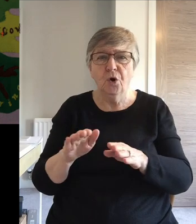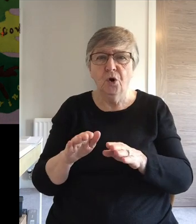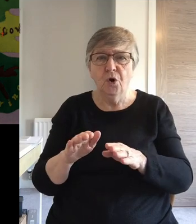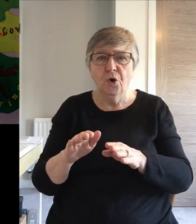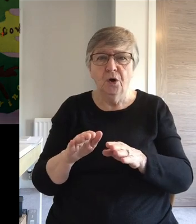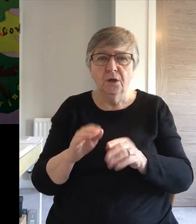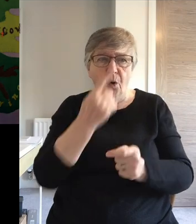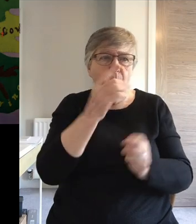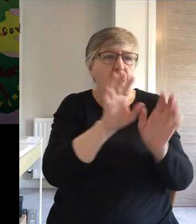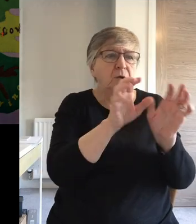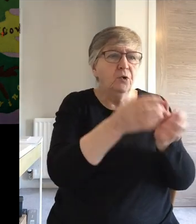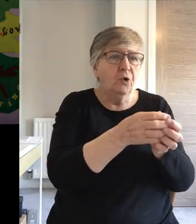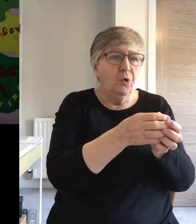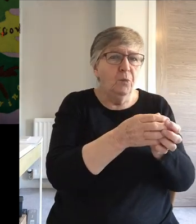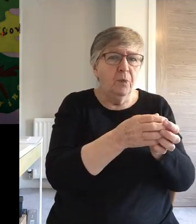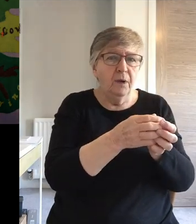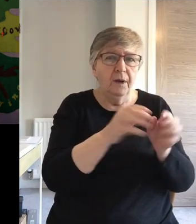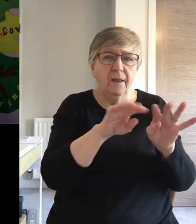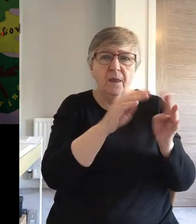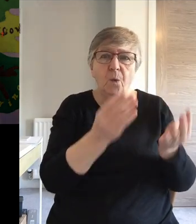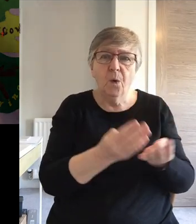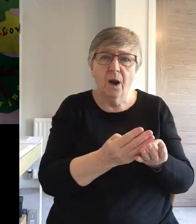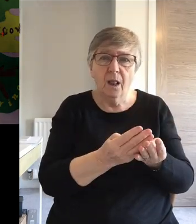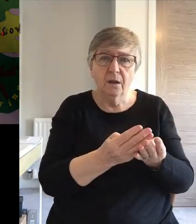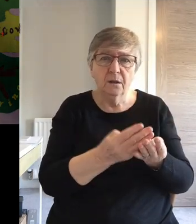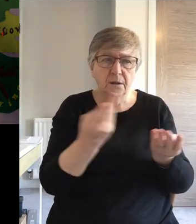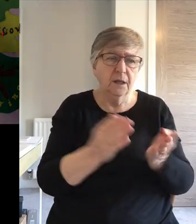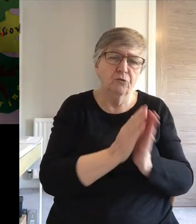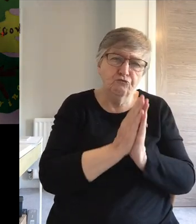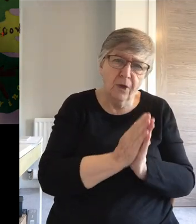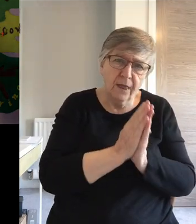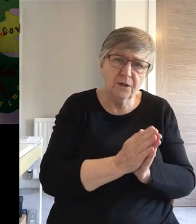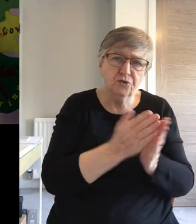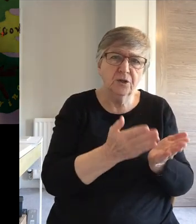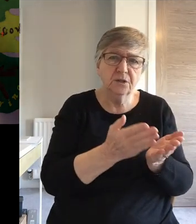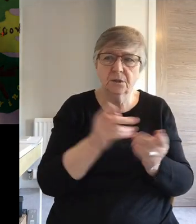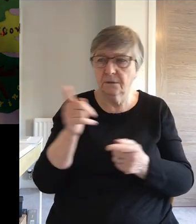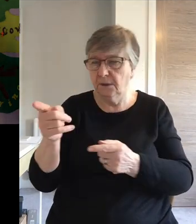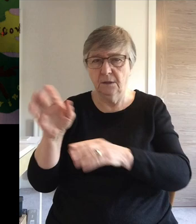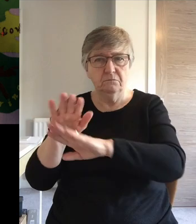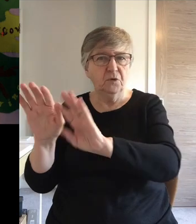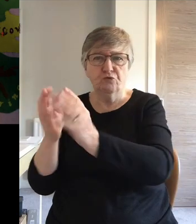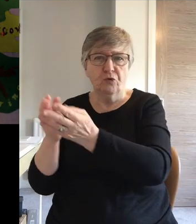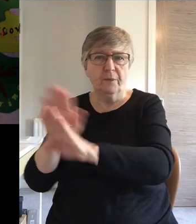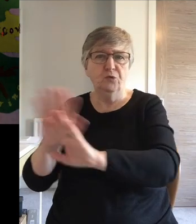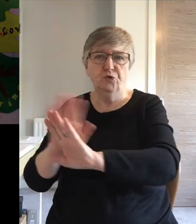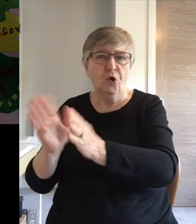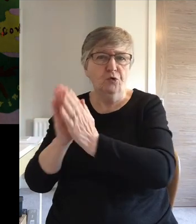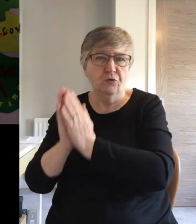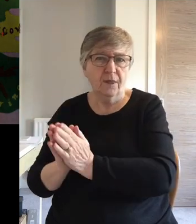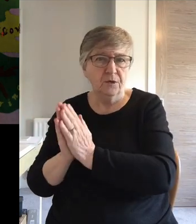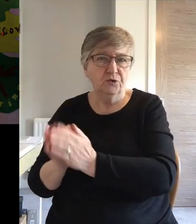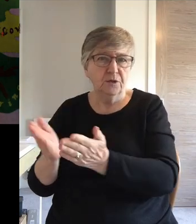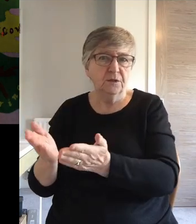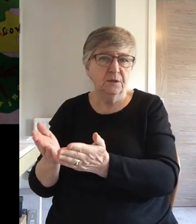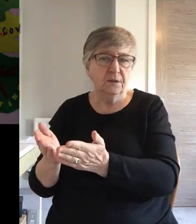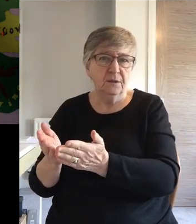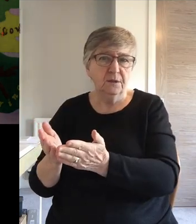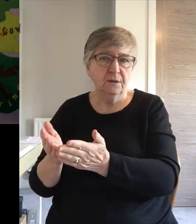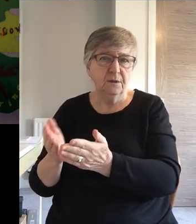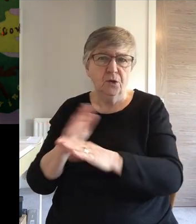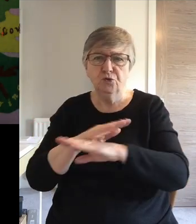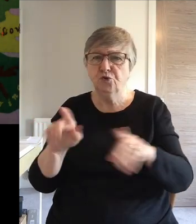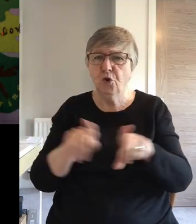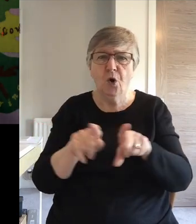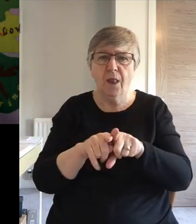There's not, you know, a group of people in the world, some of whom are religious and some of whom are not. This is